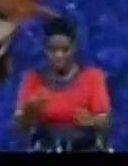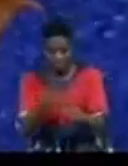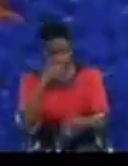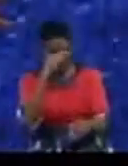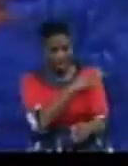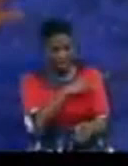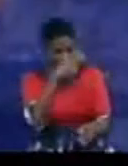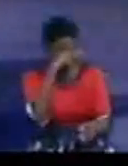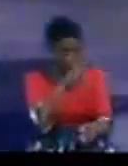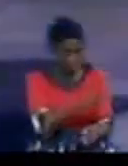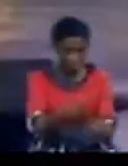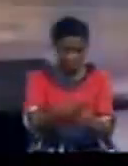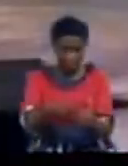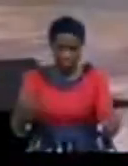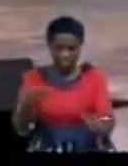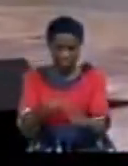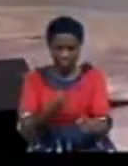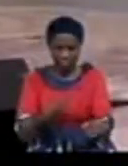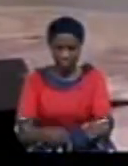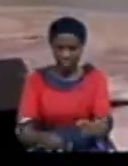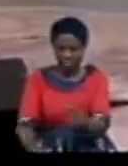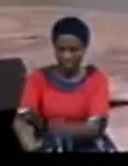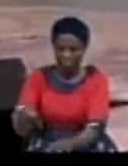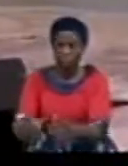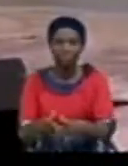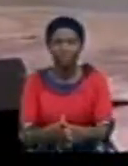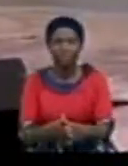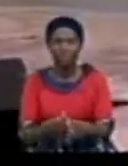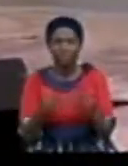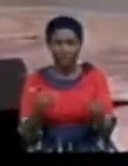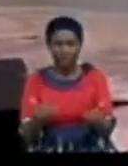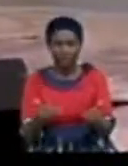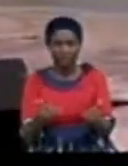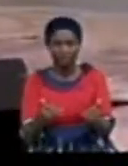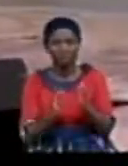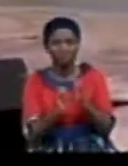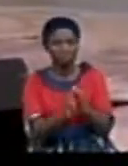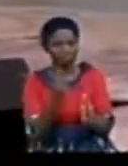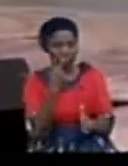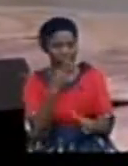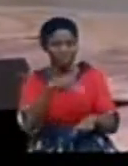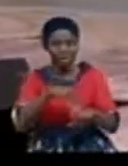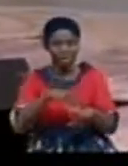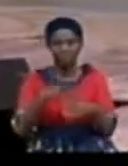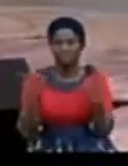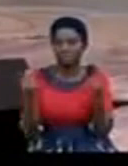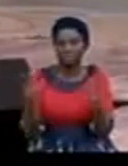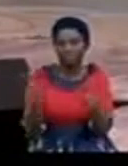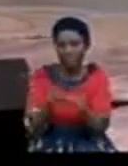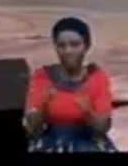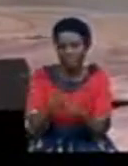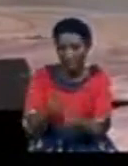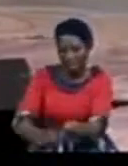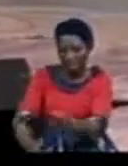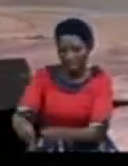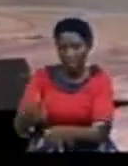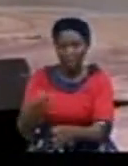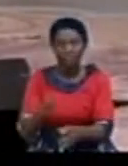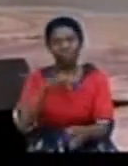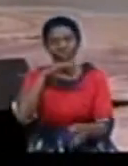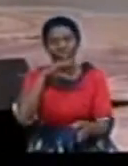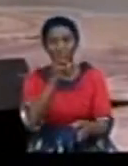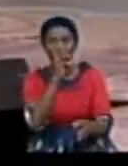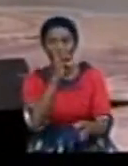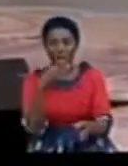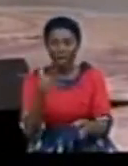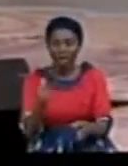saved. Think about sin like a well of dirty water, a well of poisonous water, a